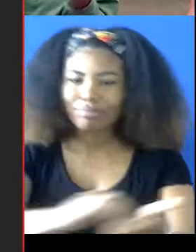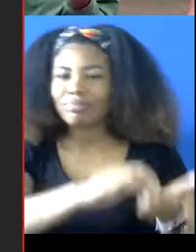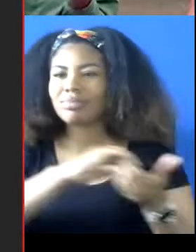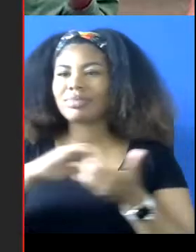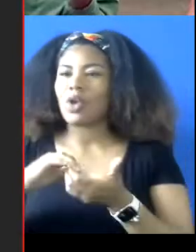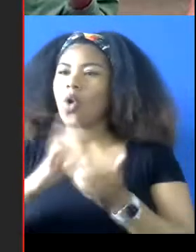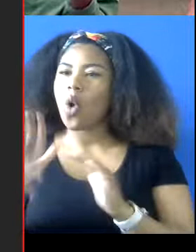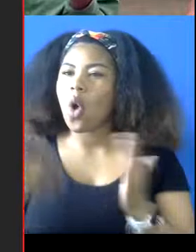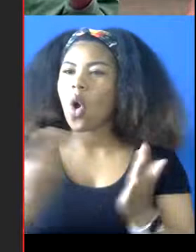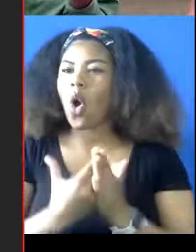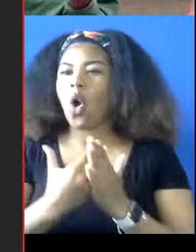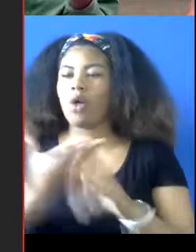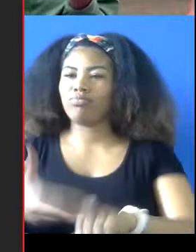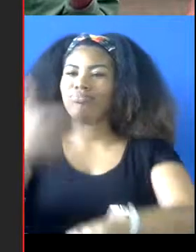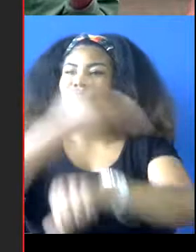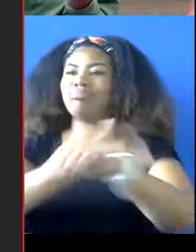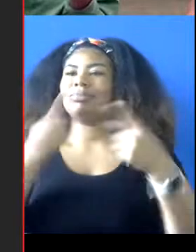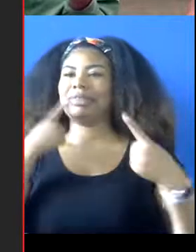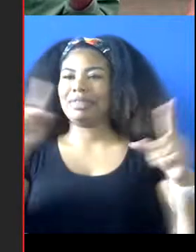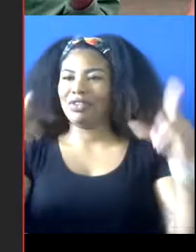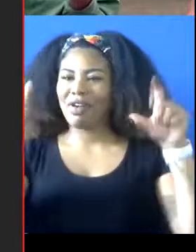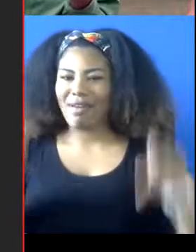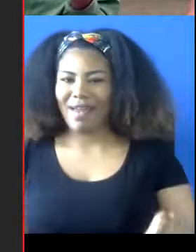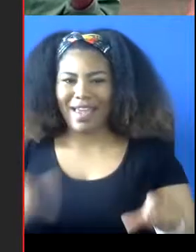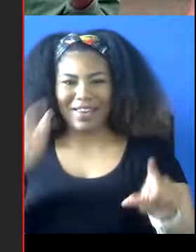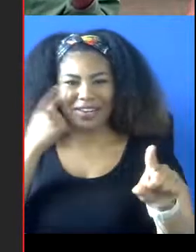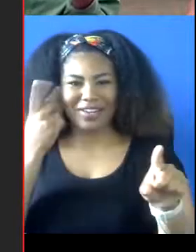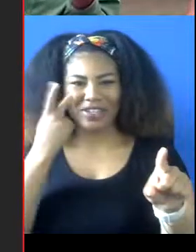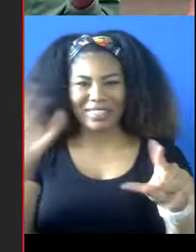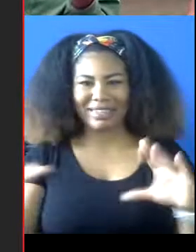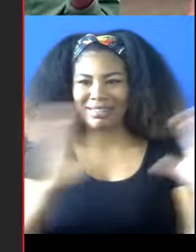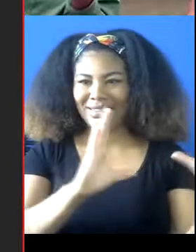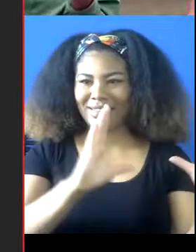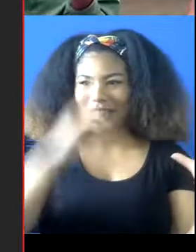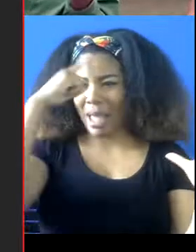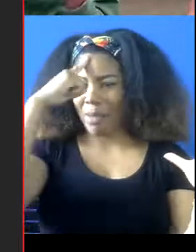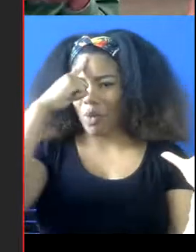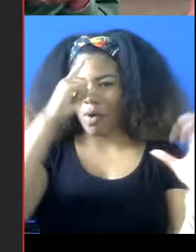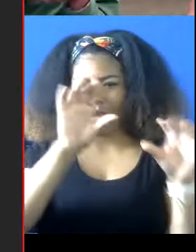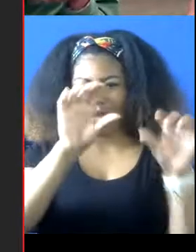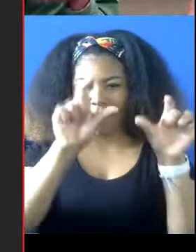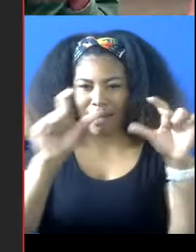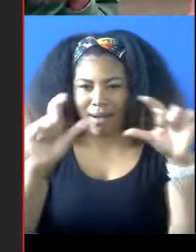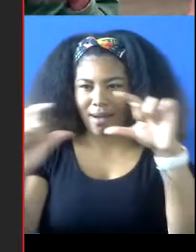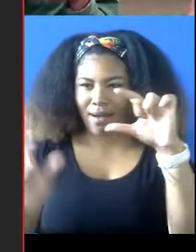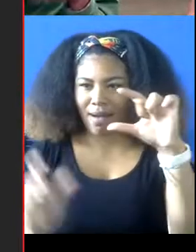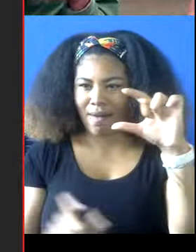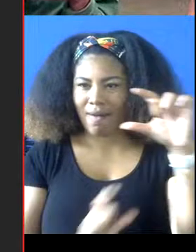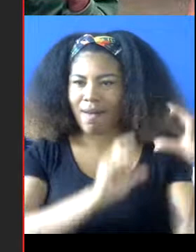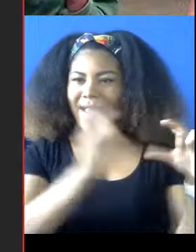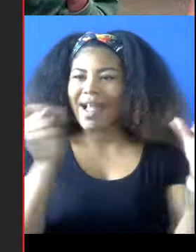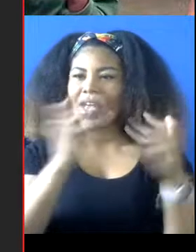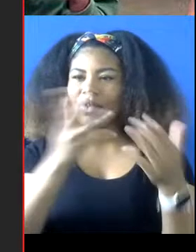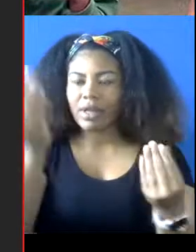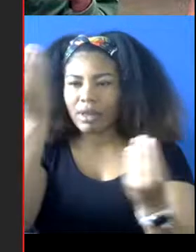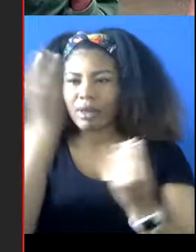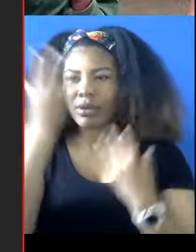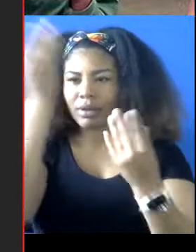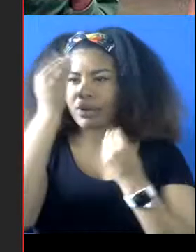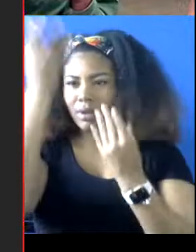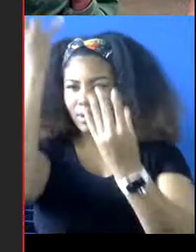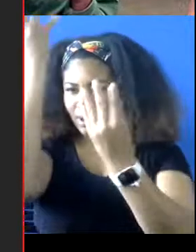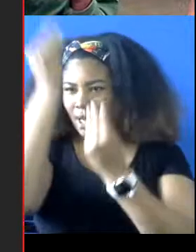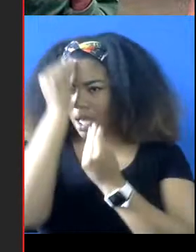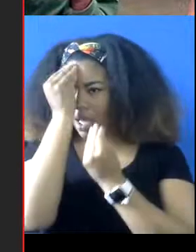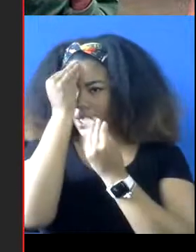have the graphic there too, of the way that the brain processes information. And that essentially, you're exactly right,